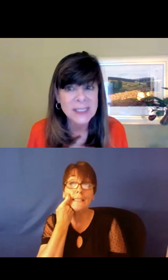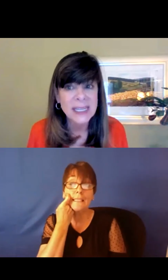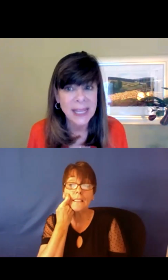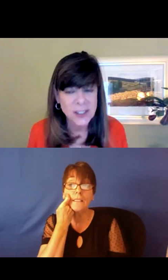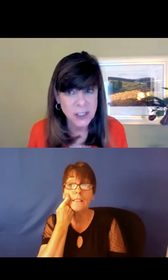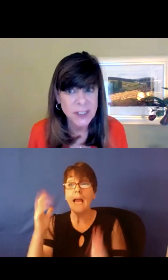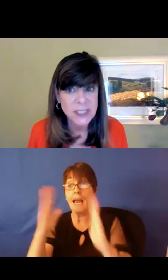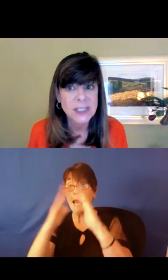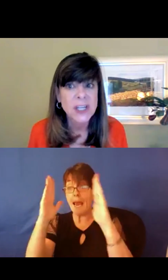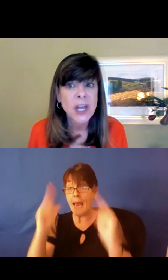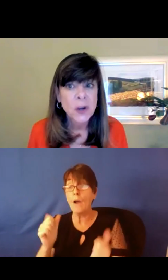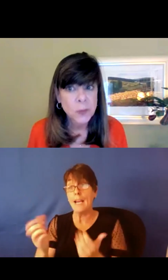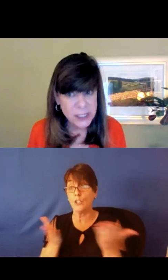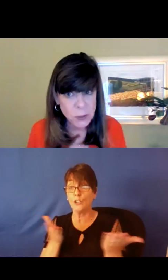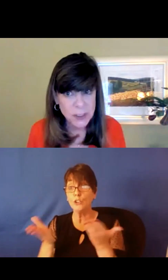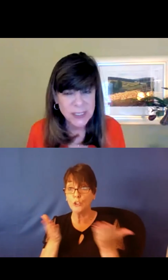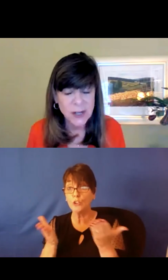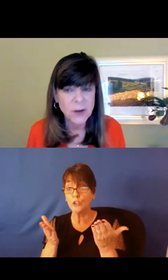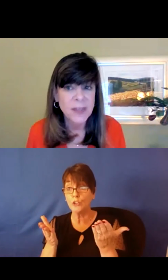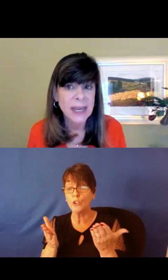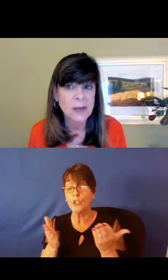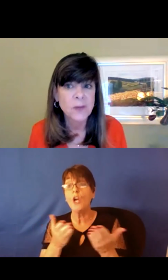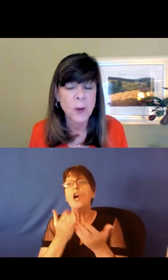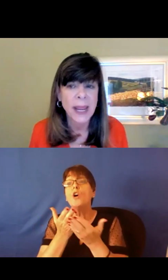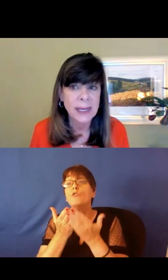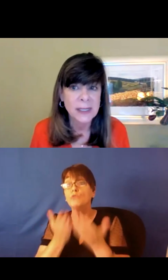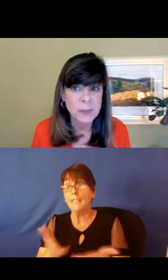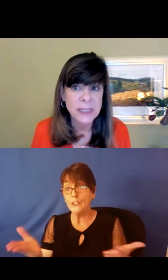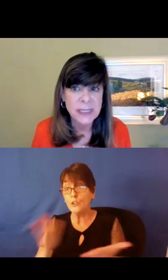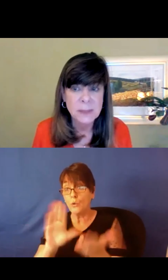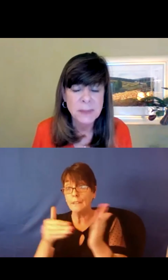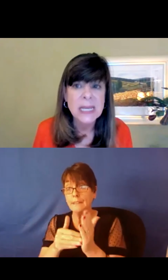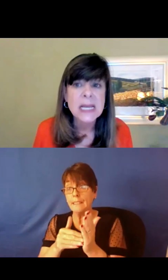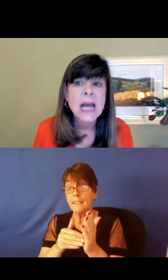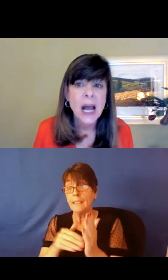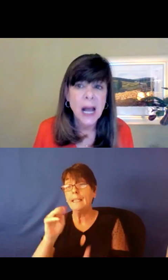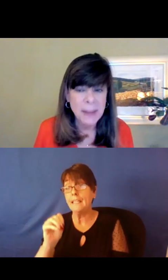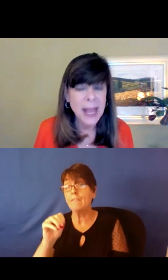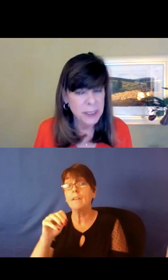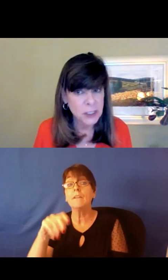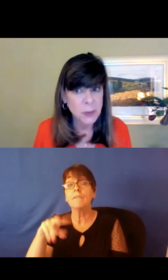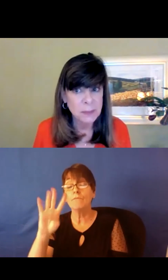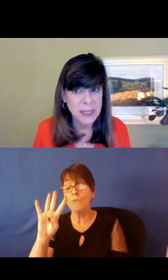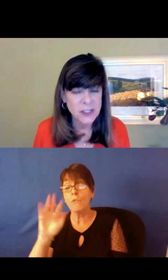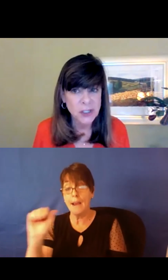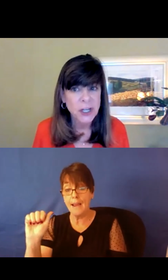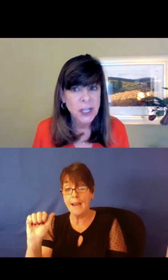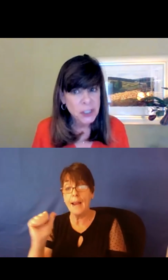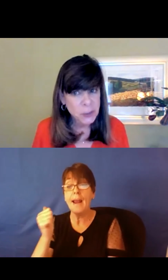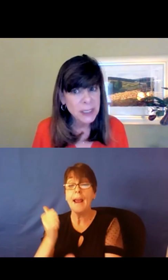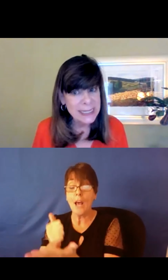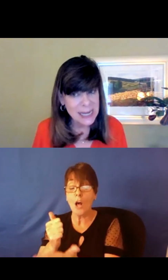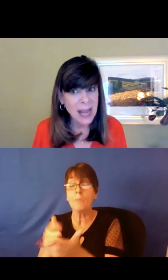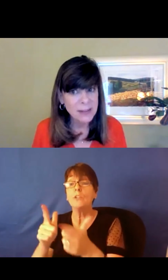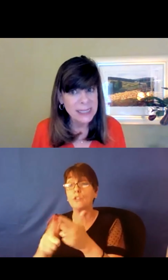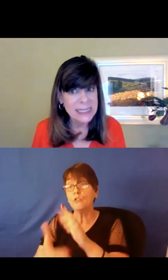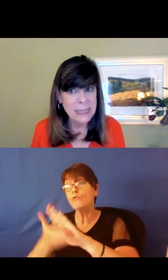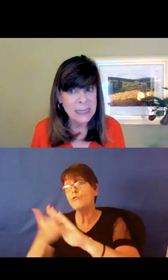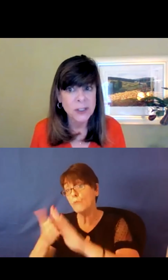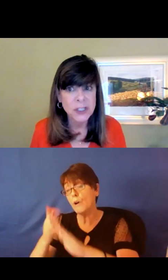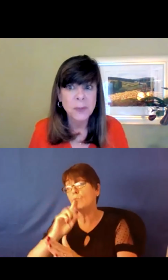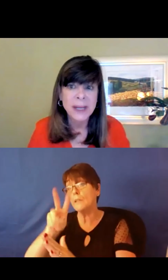a housing and services resource center that N4A is pleased to be helping to administer, to really